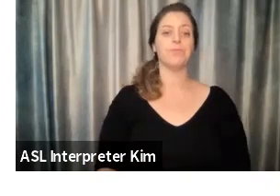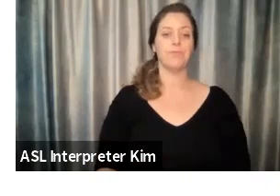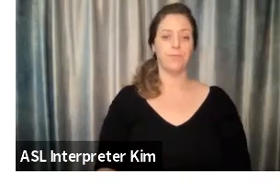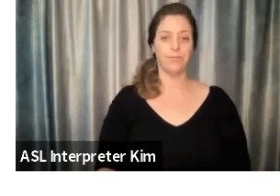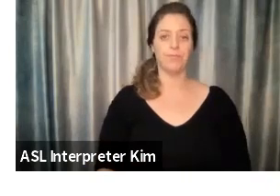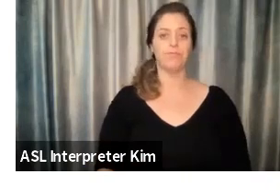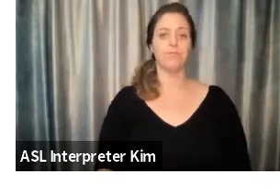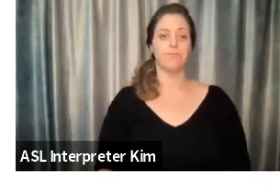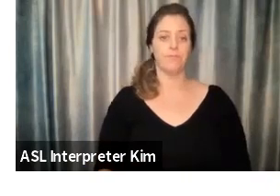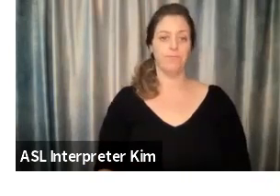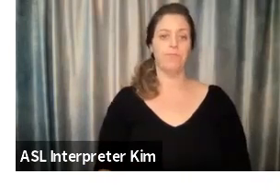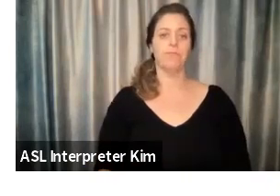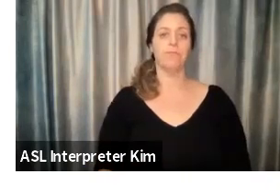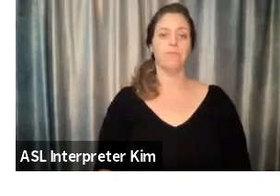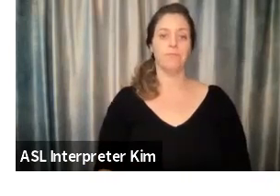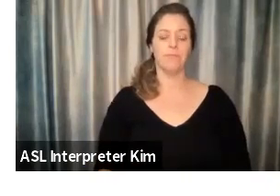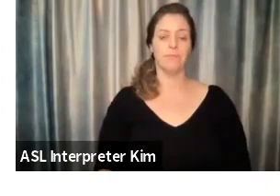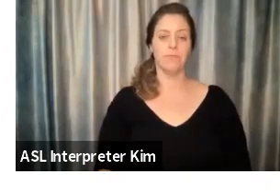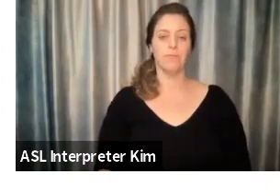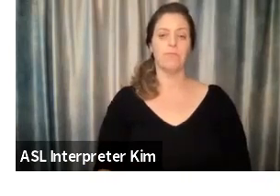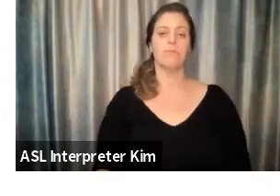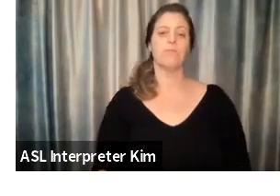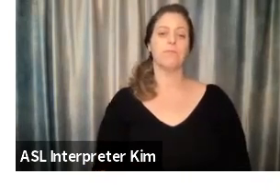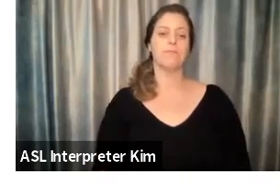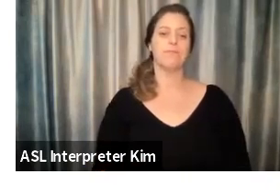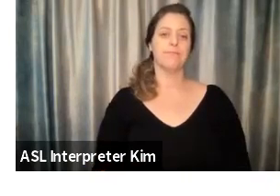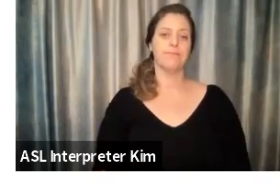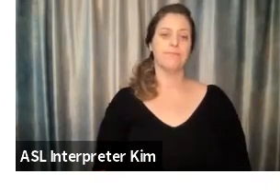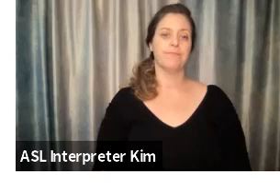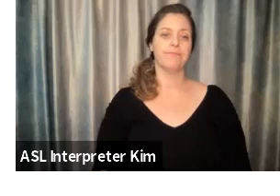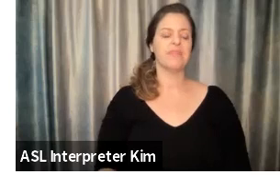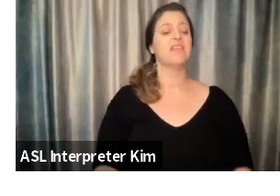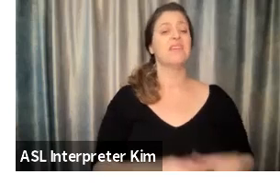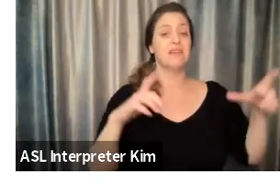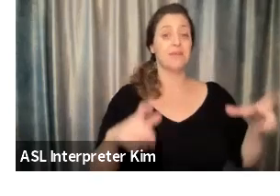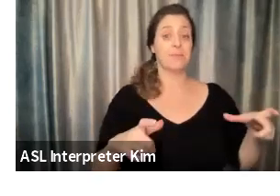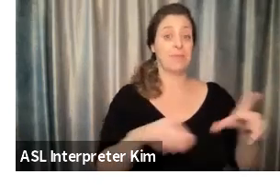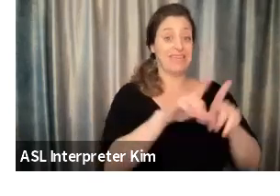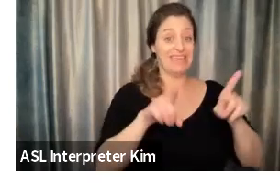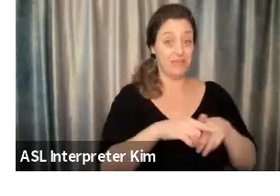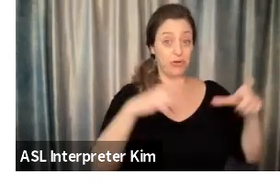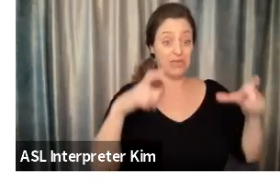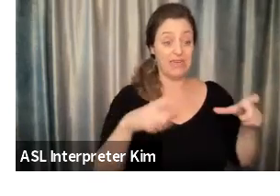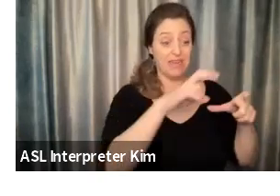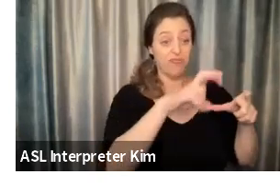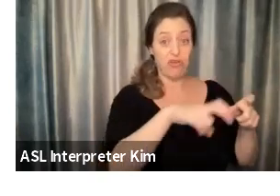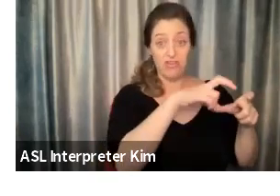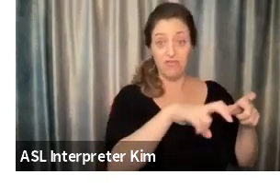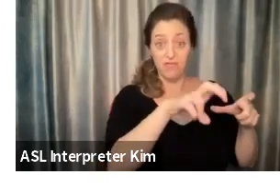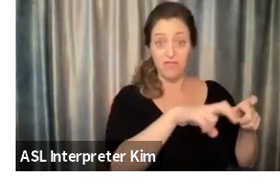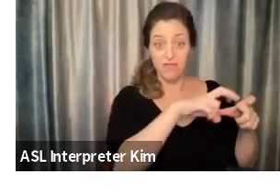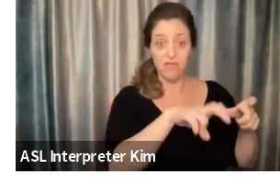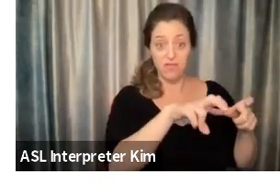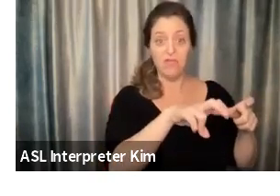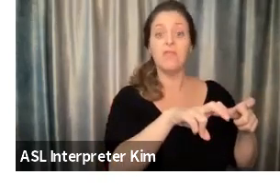Next slide. Okay. So an intra-district transfer is valid for the remainder of the time